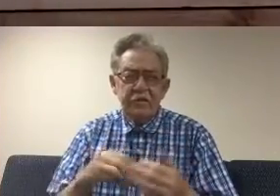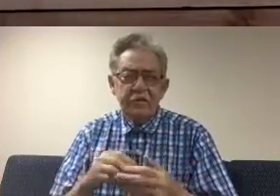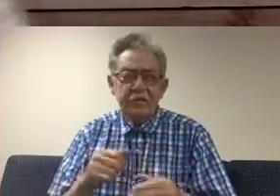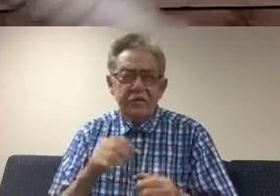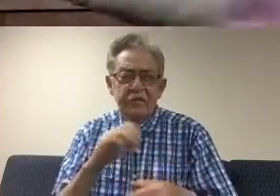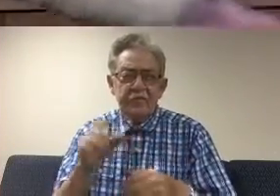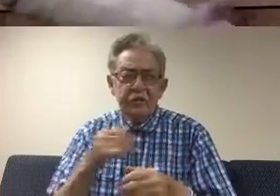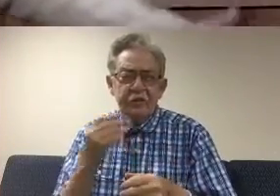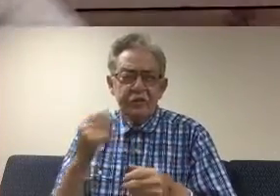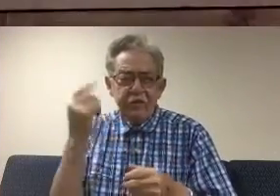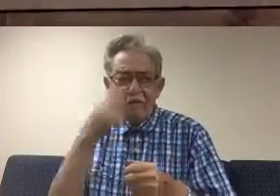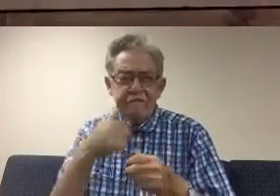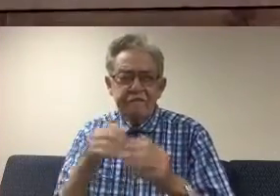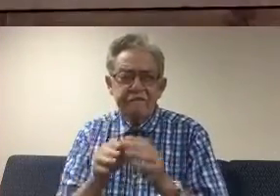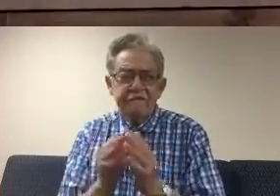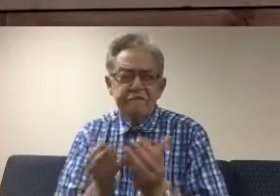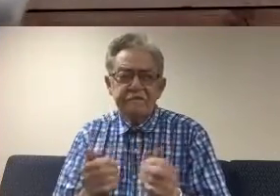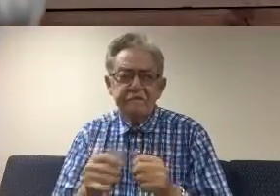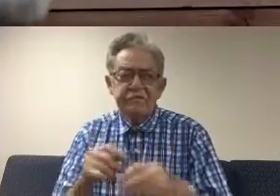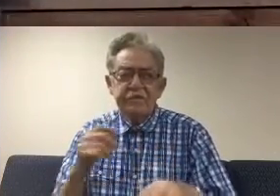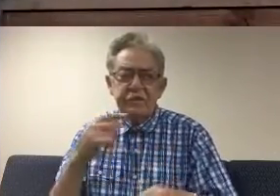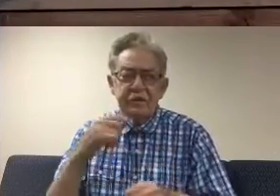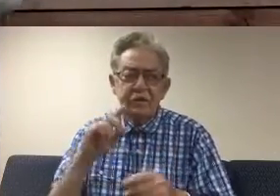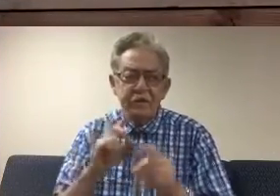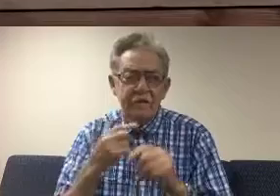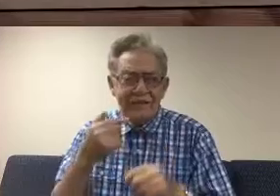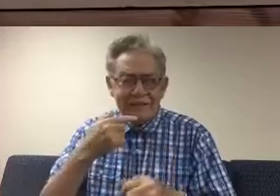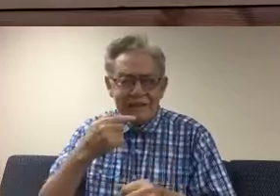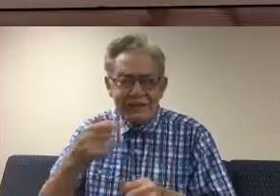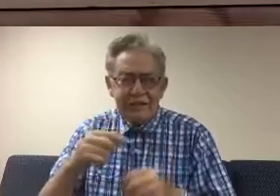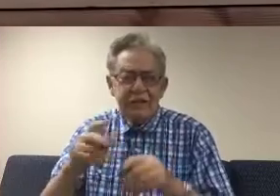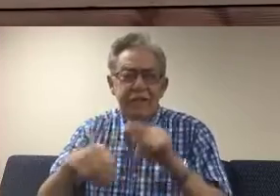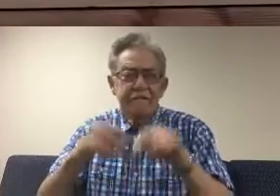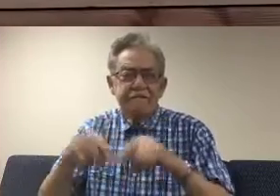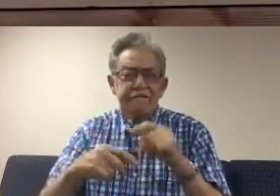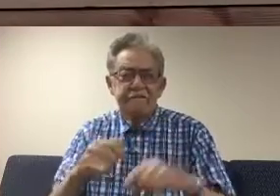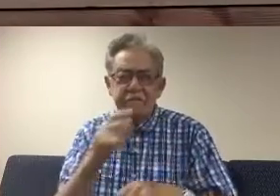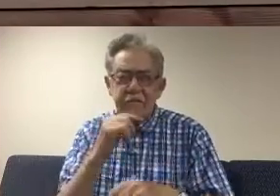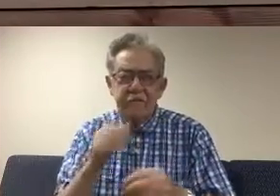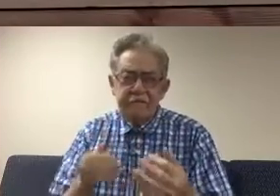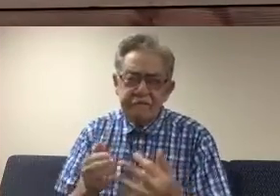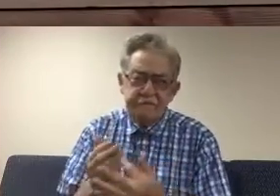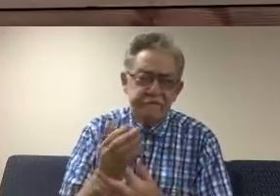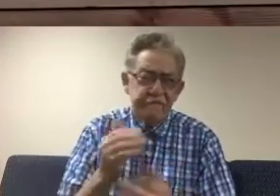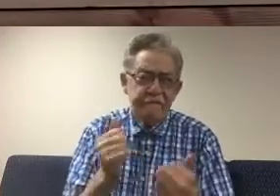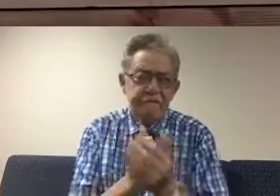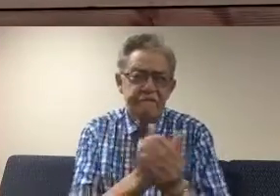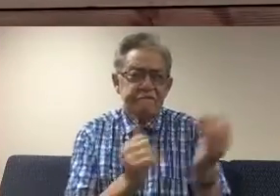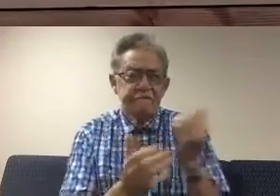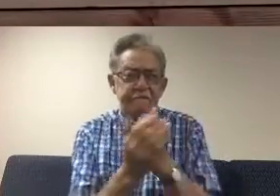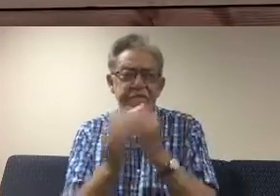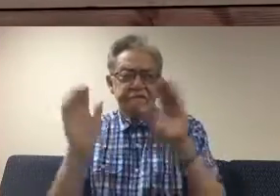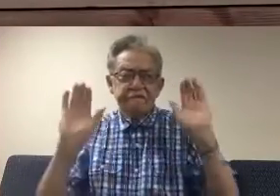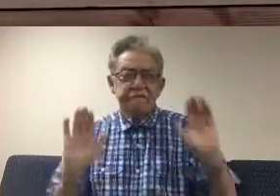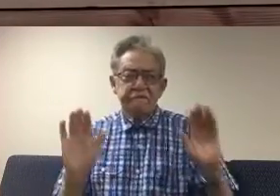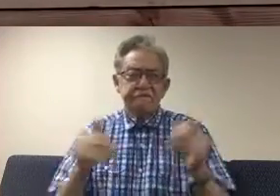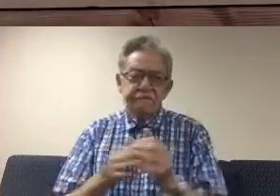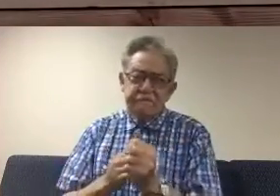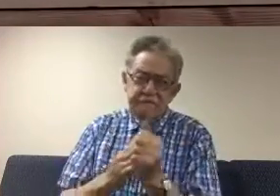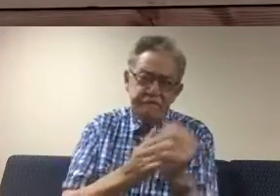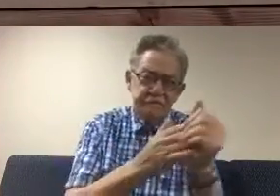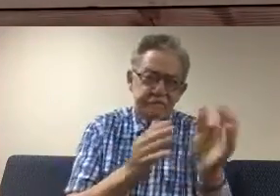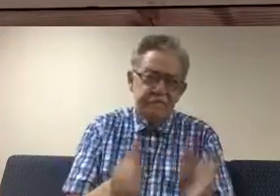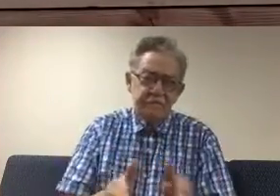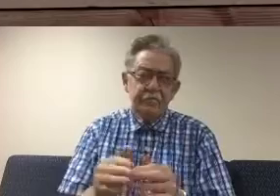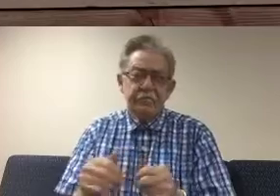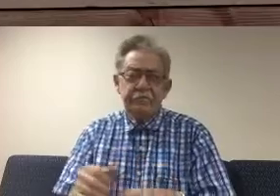Facebook, without any of this kind of stuff, and to just tell people who just got through crucifying your leader that